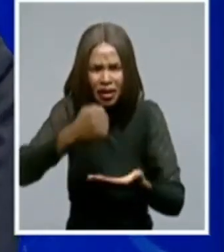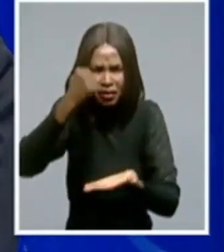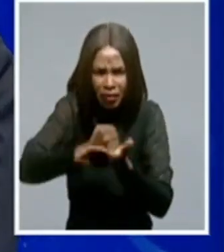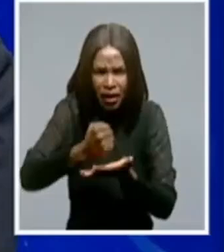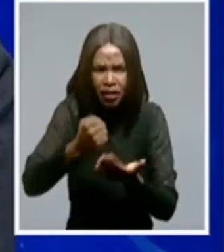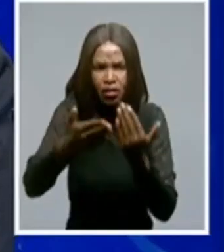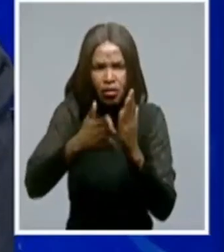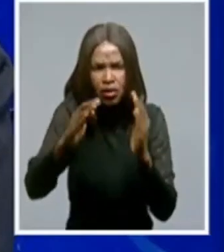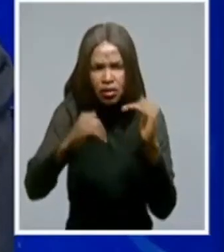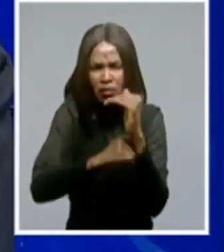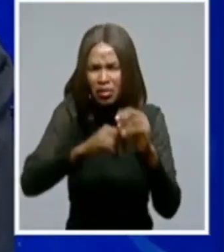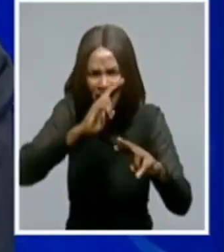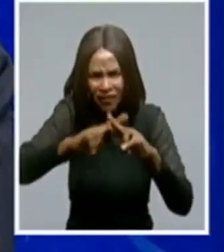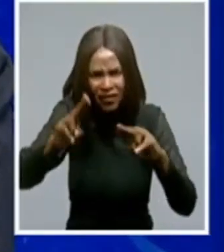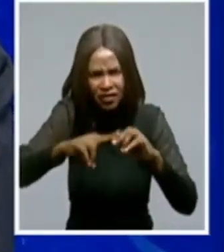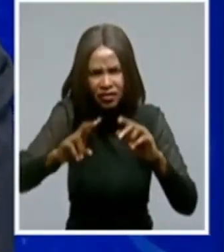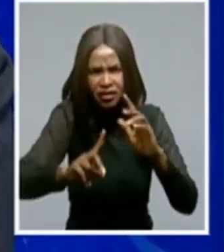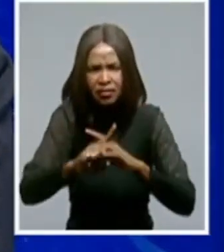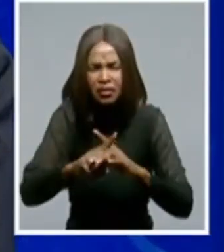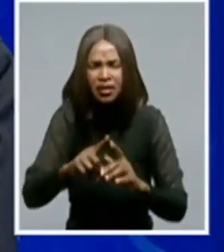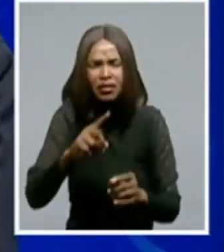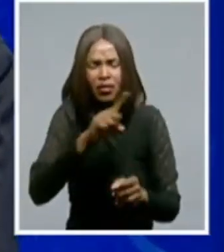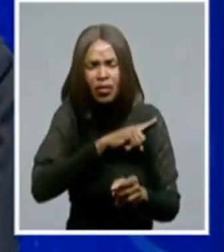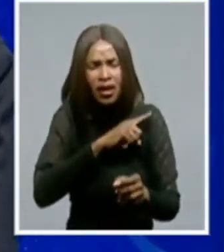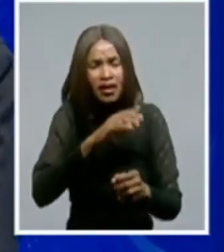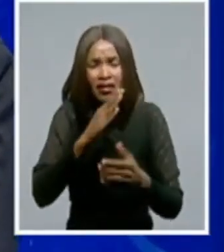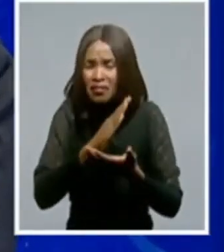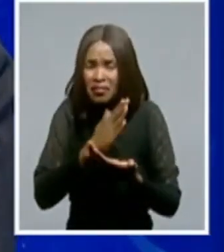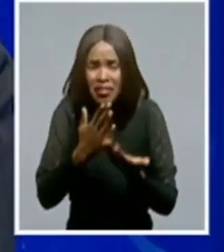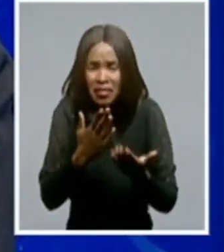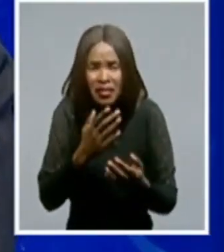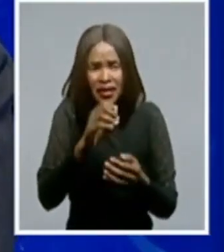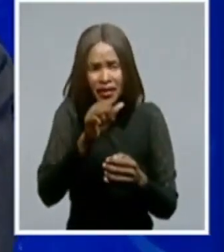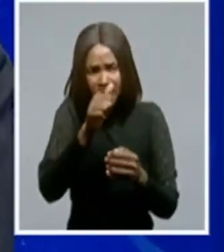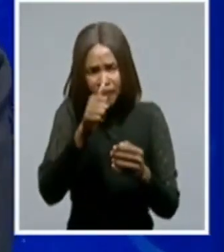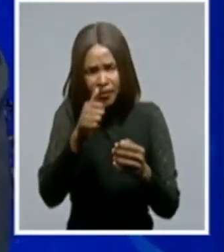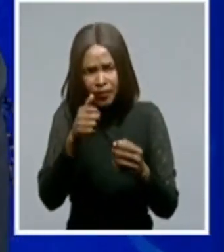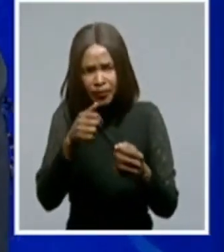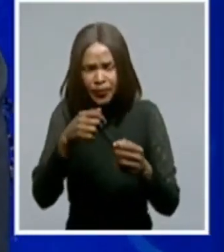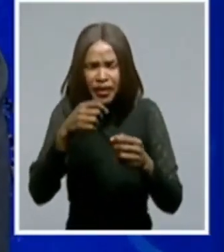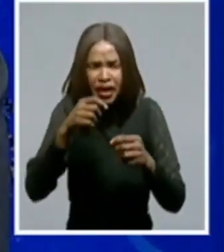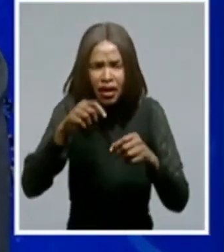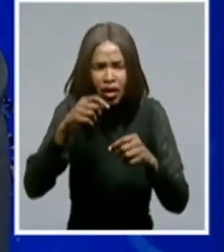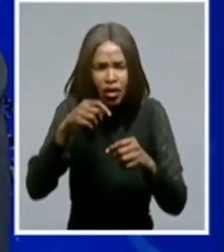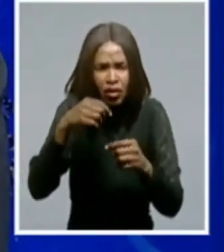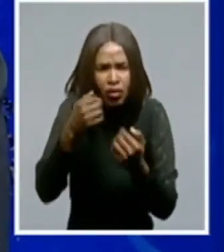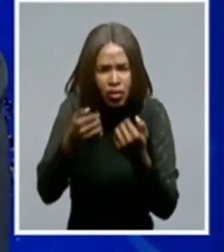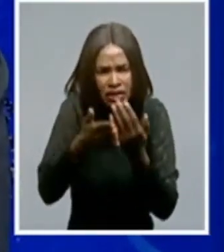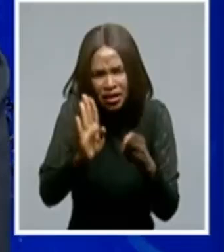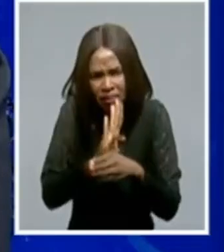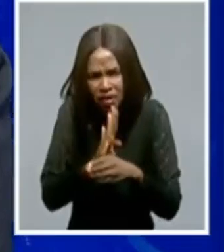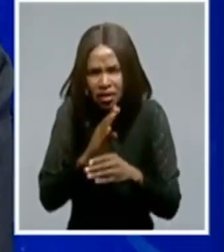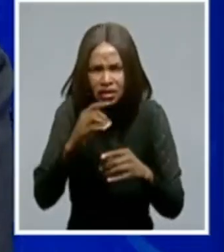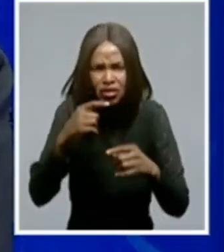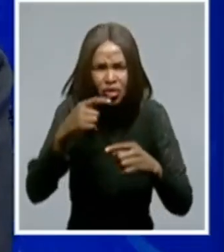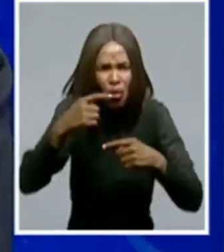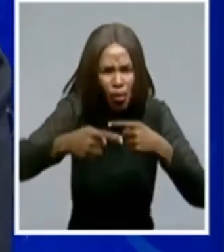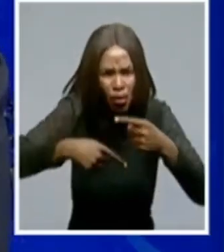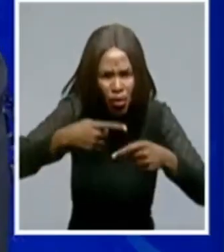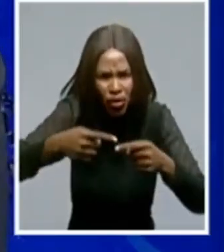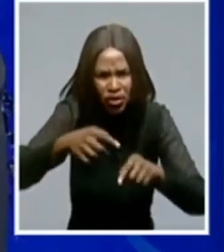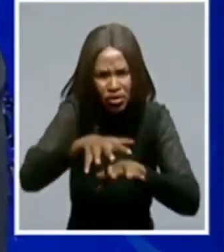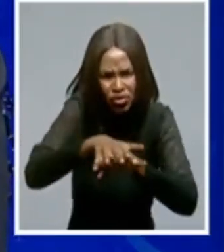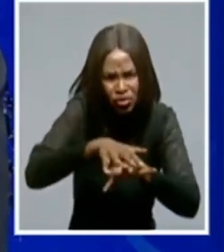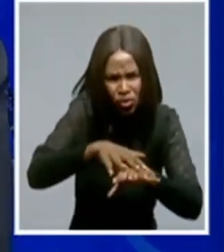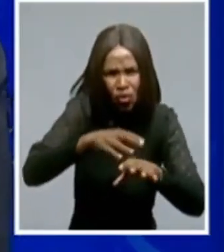And then that cost of doing business is also critical. So how much does it cost? I mean, what's the process for me to start business in your country? And how much does